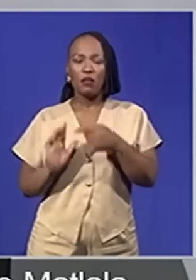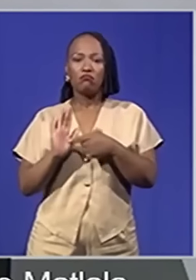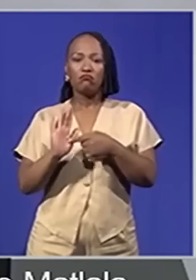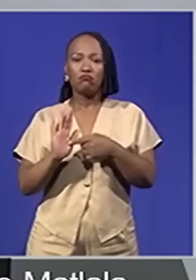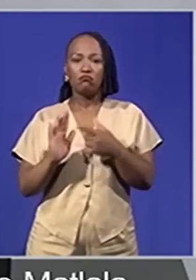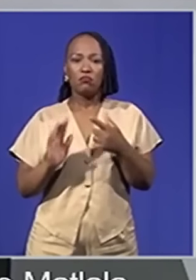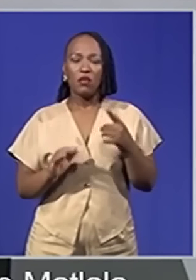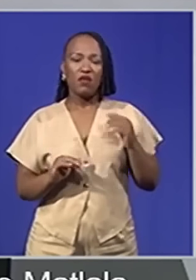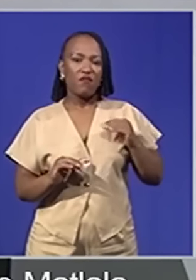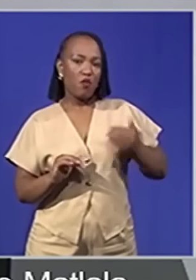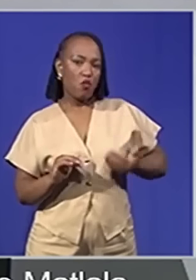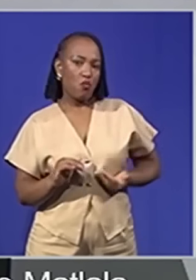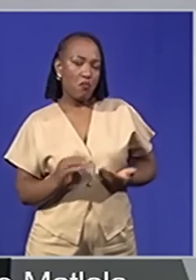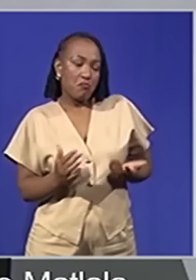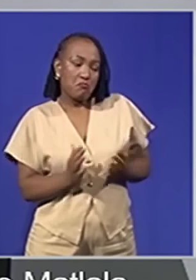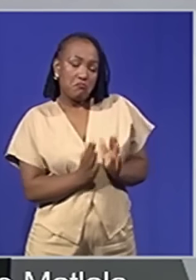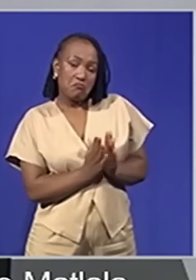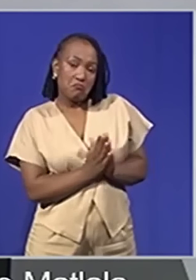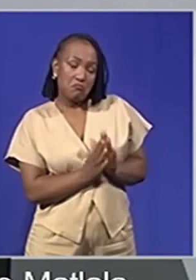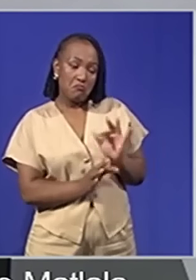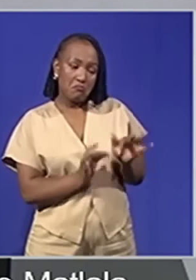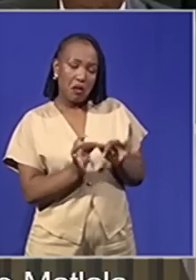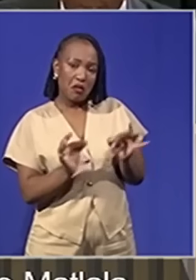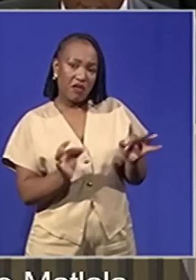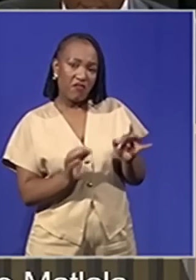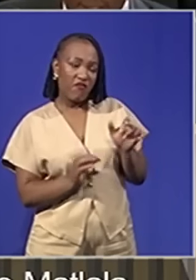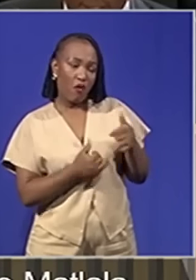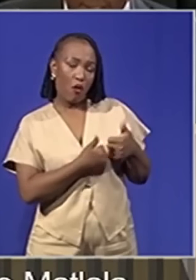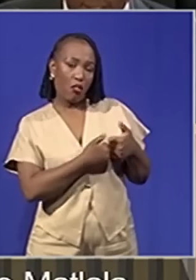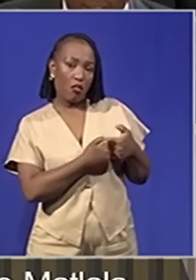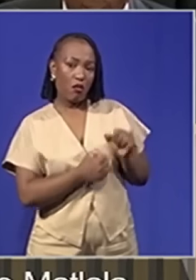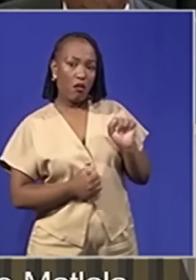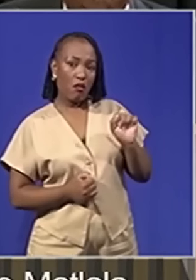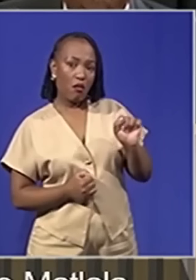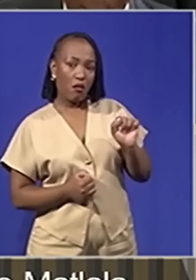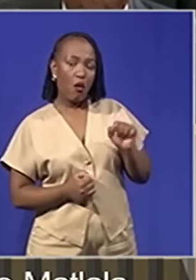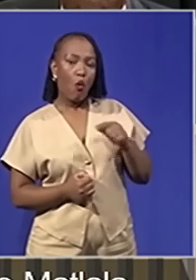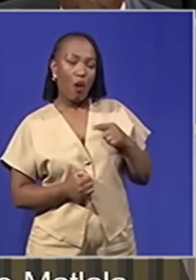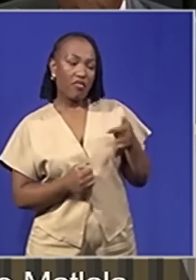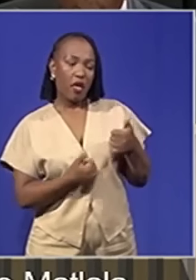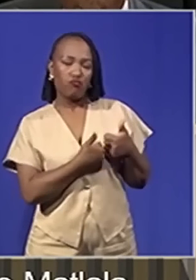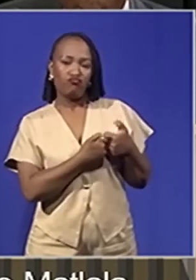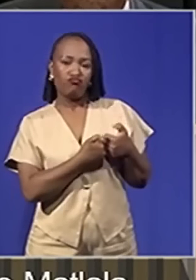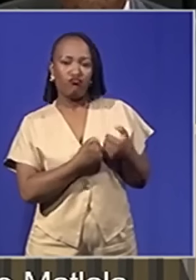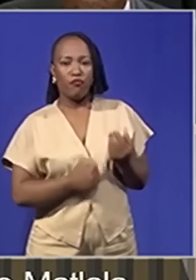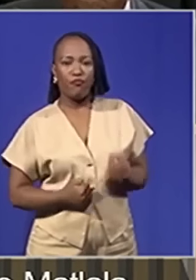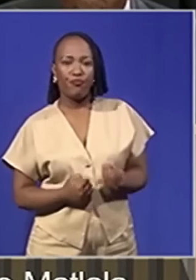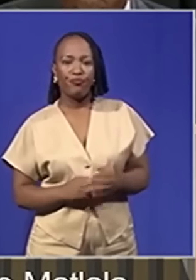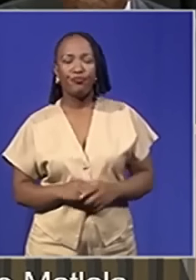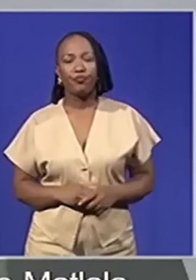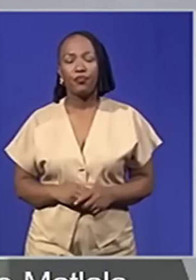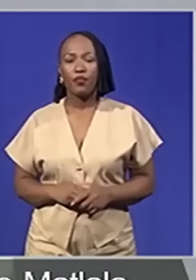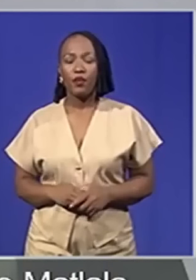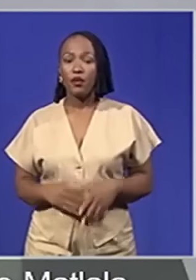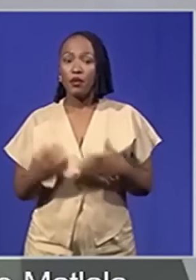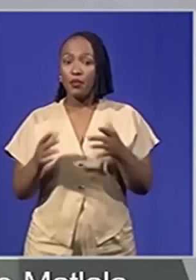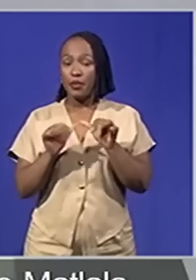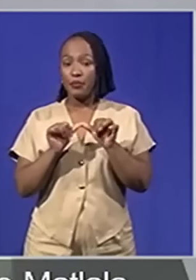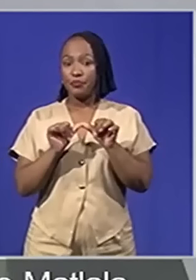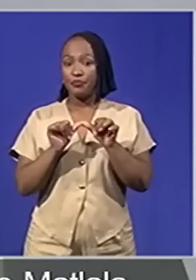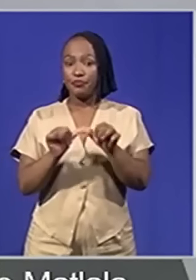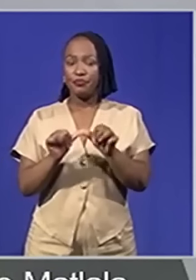motho wa mosadi a ikopela mphonyana fela mothong wa hae ka ha ba ne ba le dikamano tsa marato. Ha bopaki bo ntse bo tswela pele